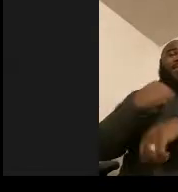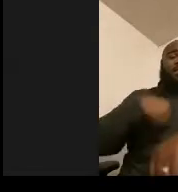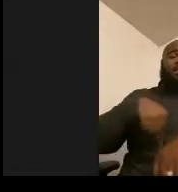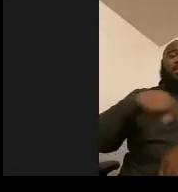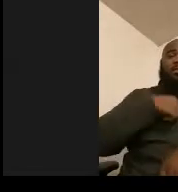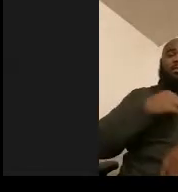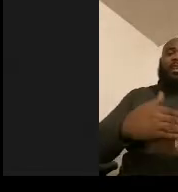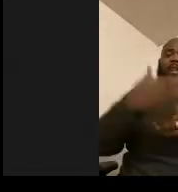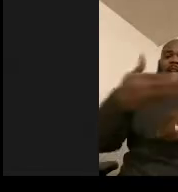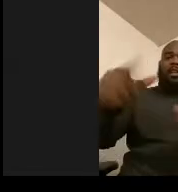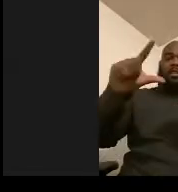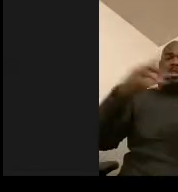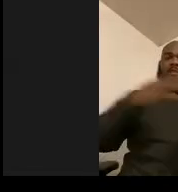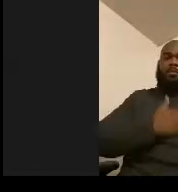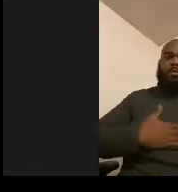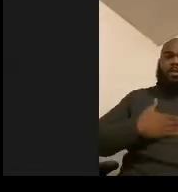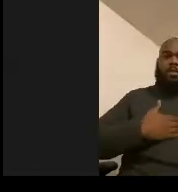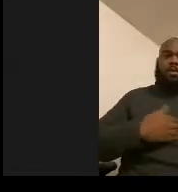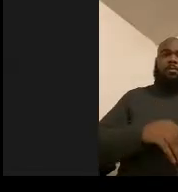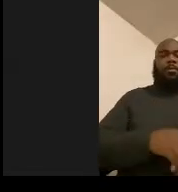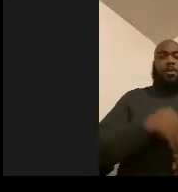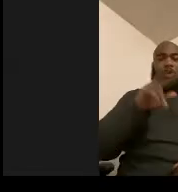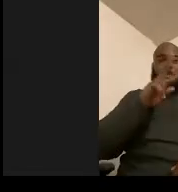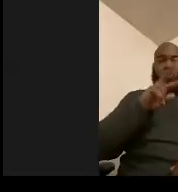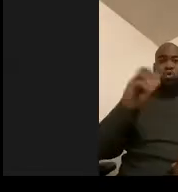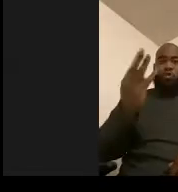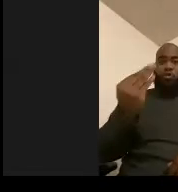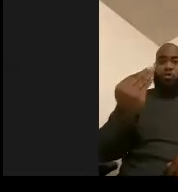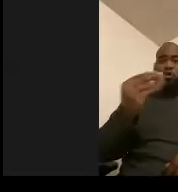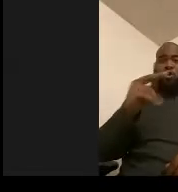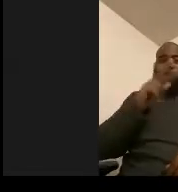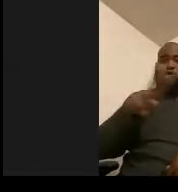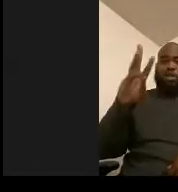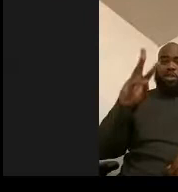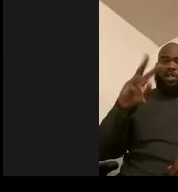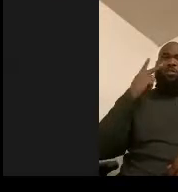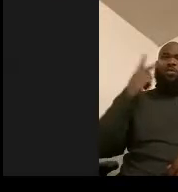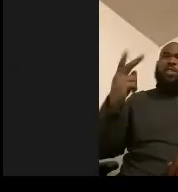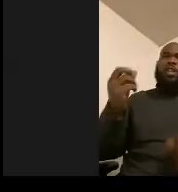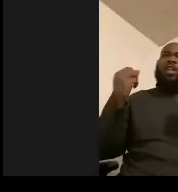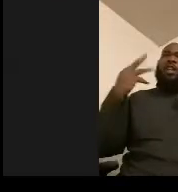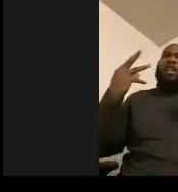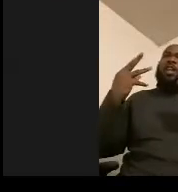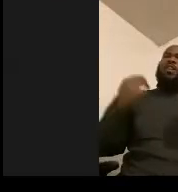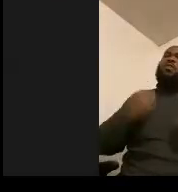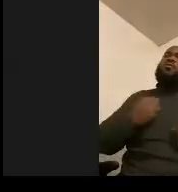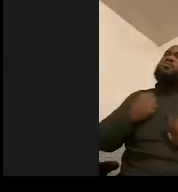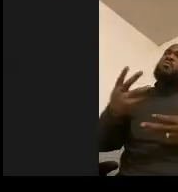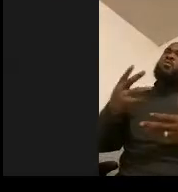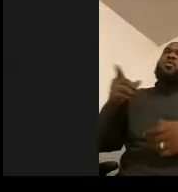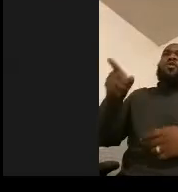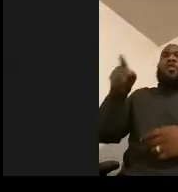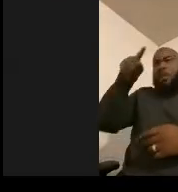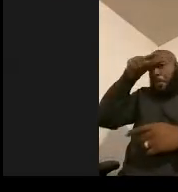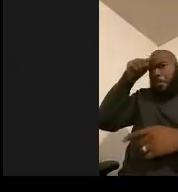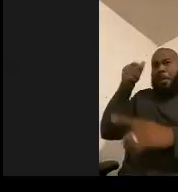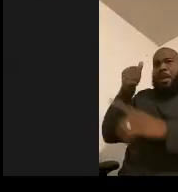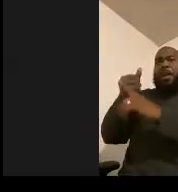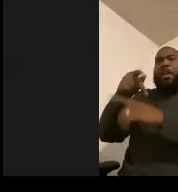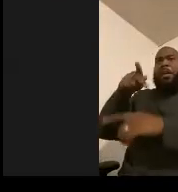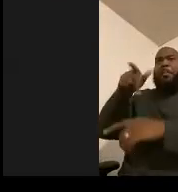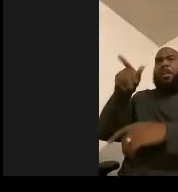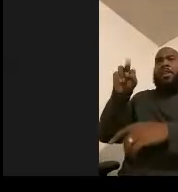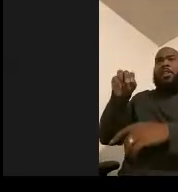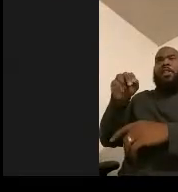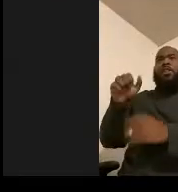In 2014 and 2016, we saw a lot of open expressions of Black and Palestinian solidarity. For people who